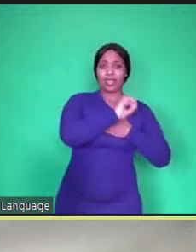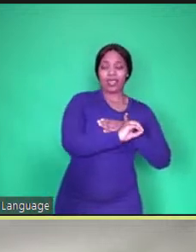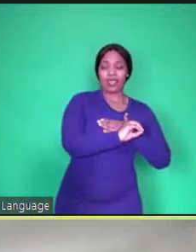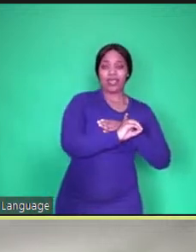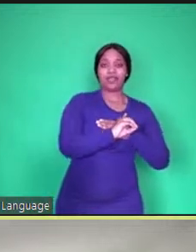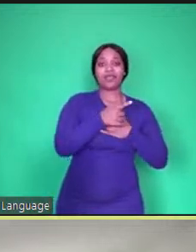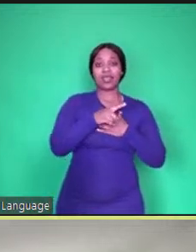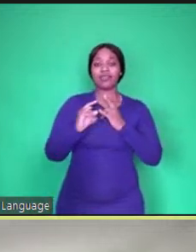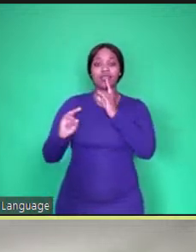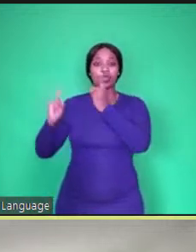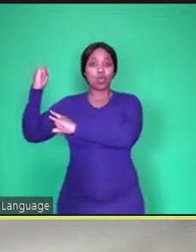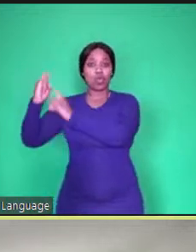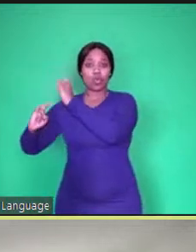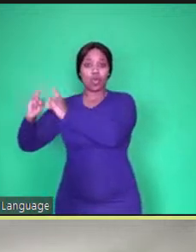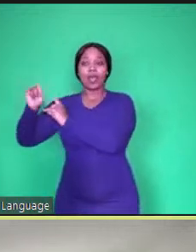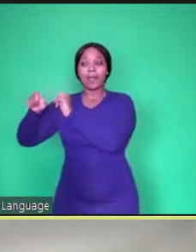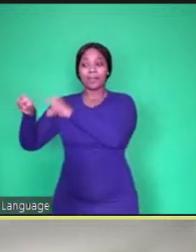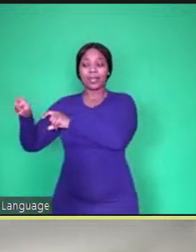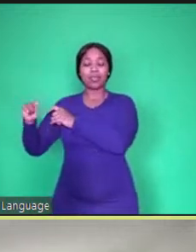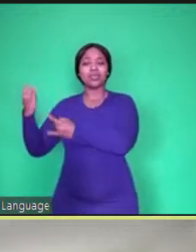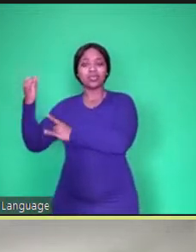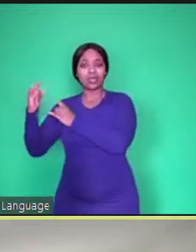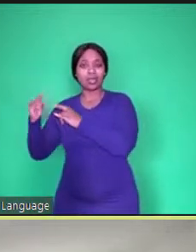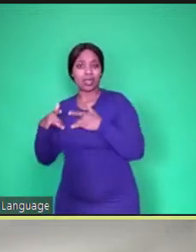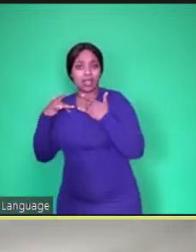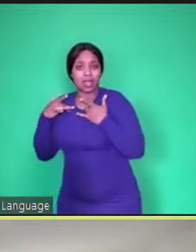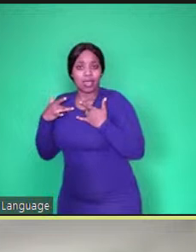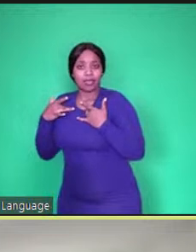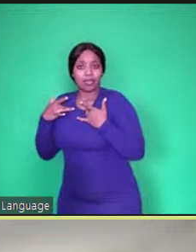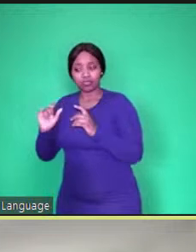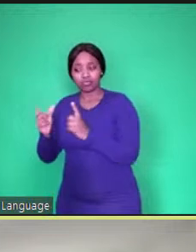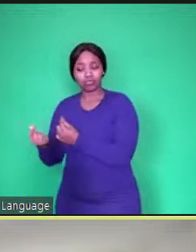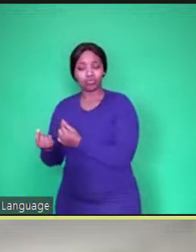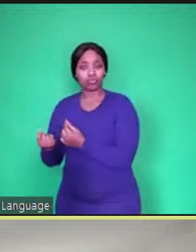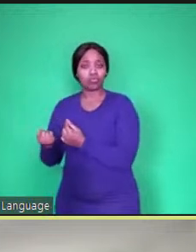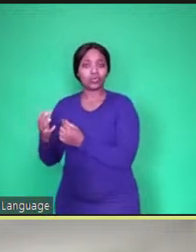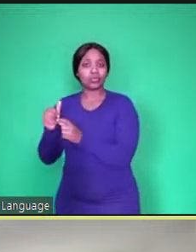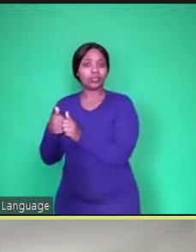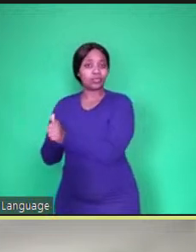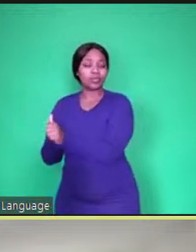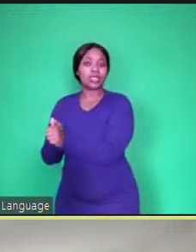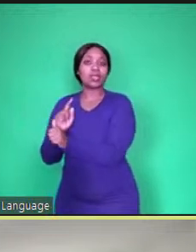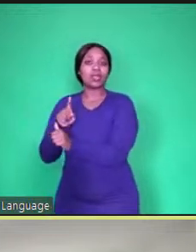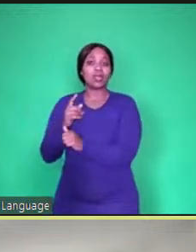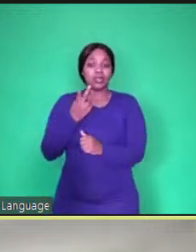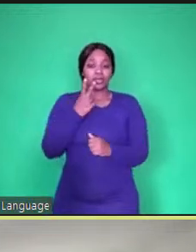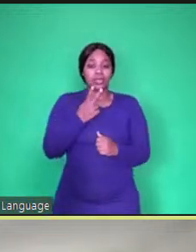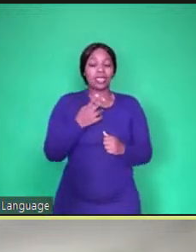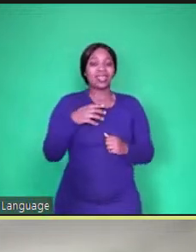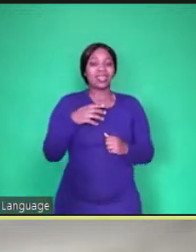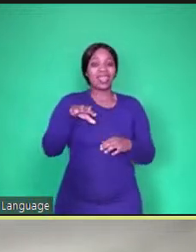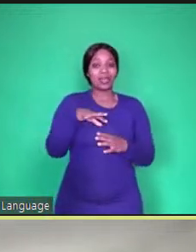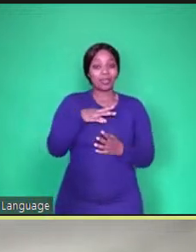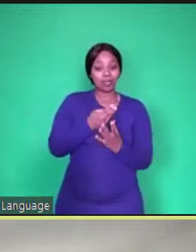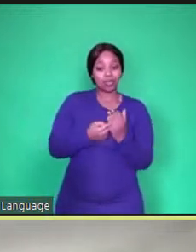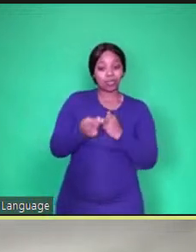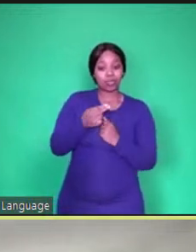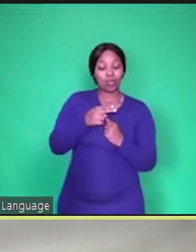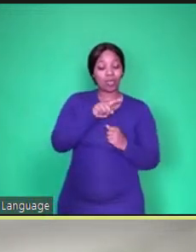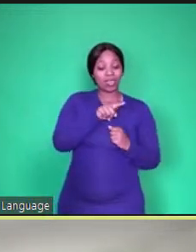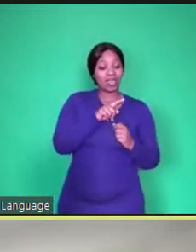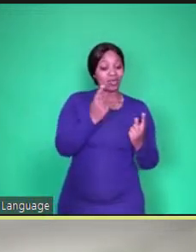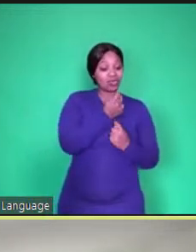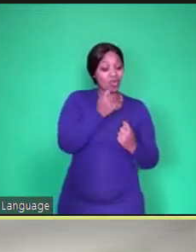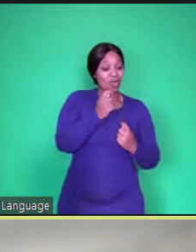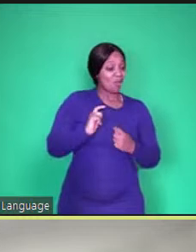cohort, people are urban in every wave. But for the migration cohort, in this first wave, 2008, everyone is rural. But by